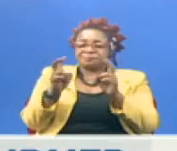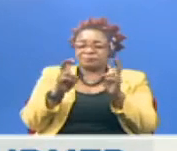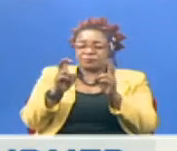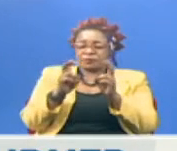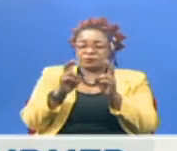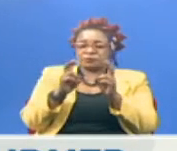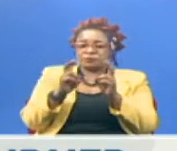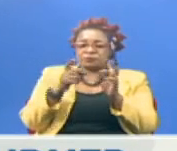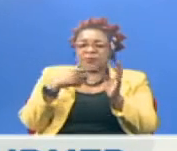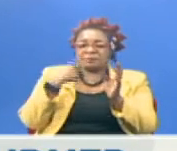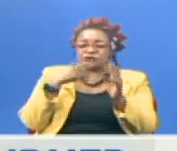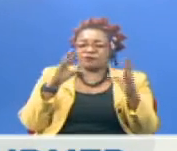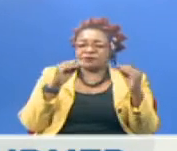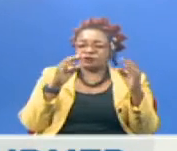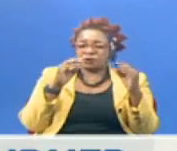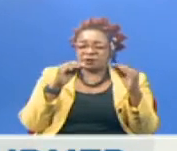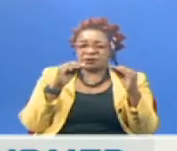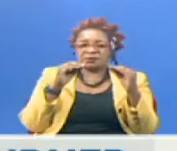mentioned virtually.